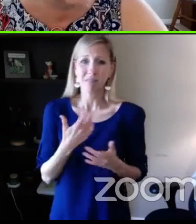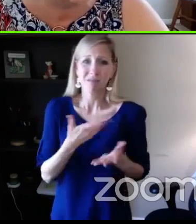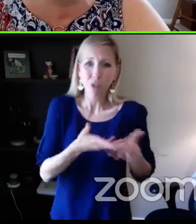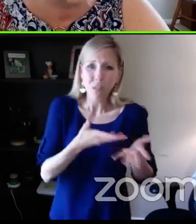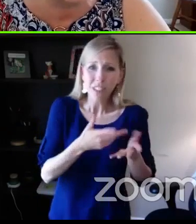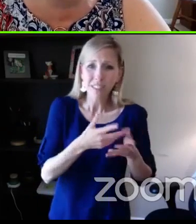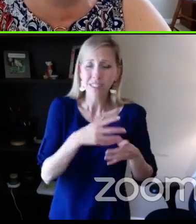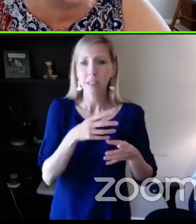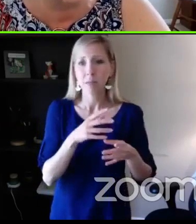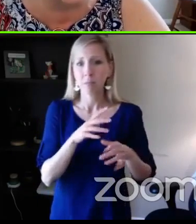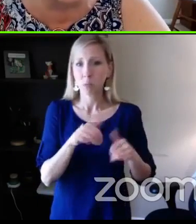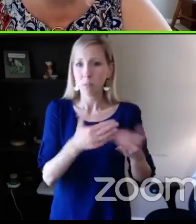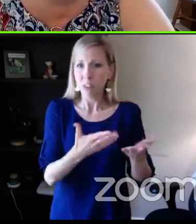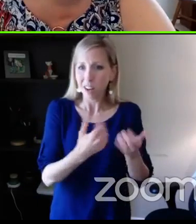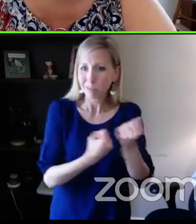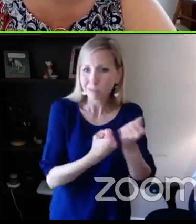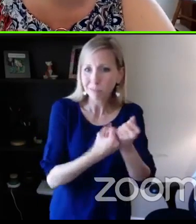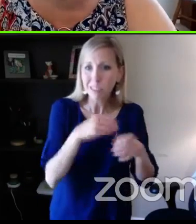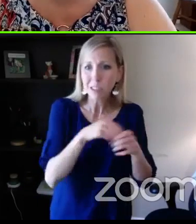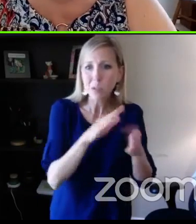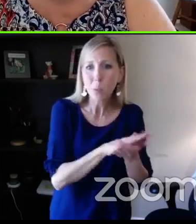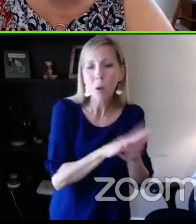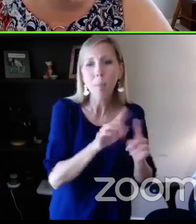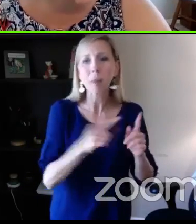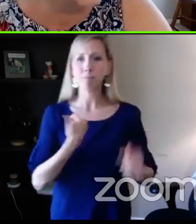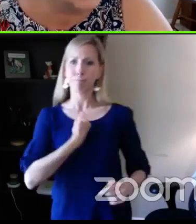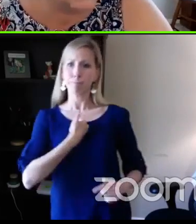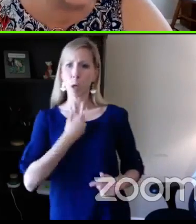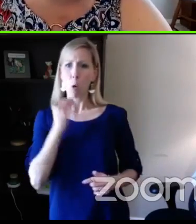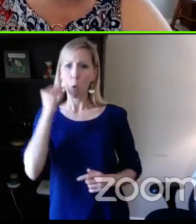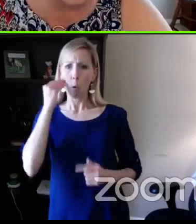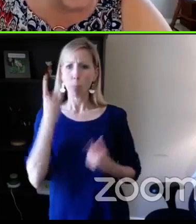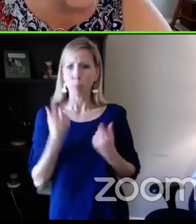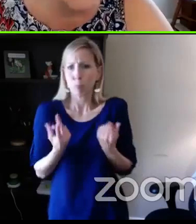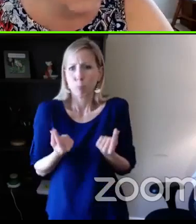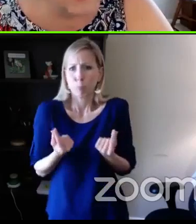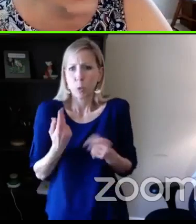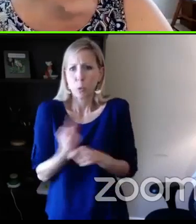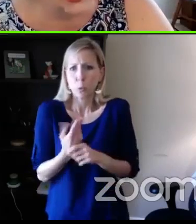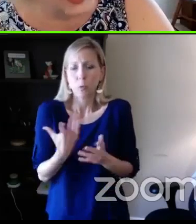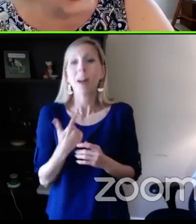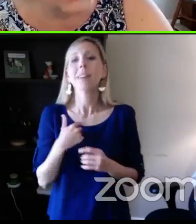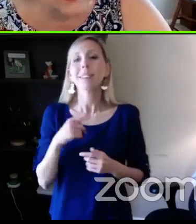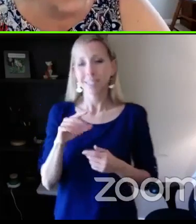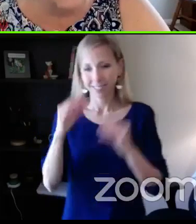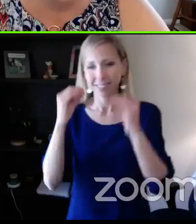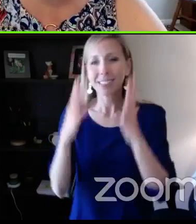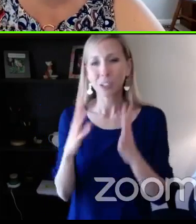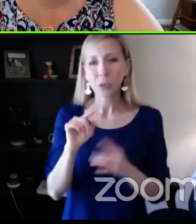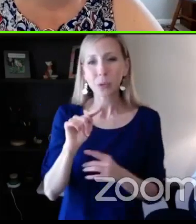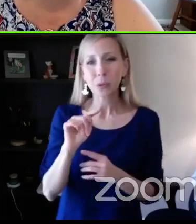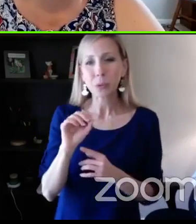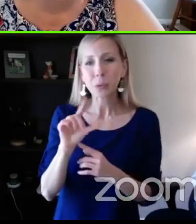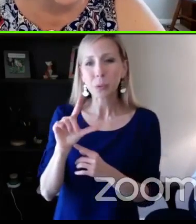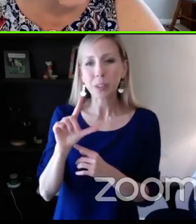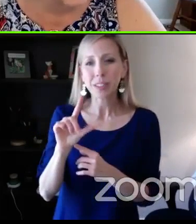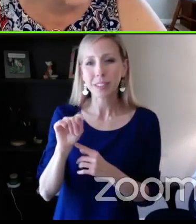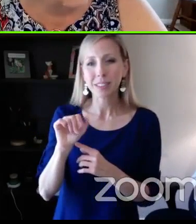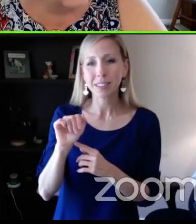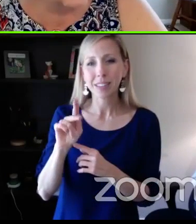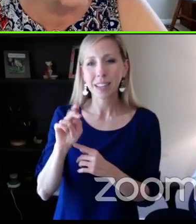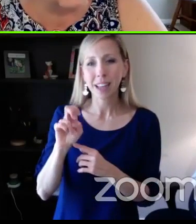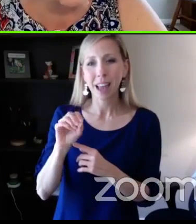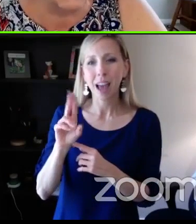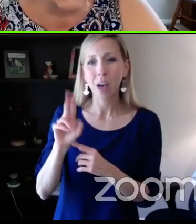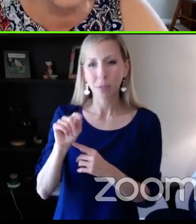dinner. That might be kind of fun to do. What can I use? Mm-hmm. Teacher Tools Takeout, lots and lots of choices. Mm-hmm. And then of course